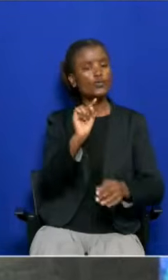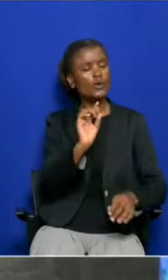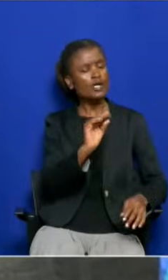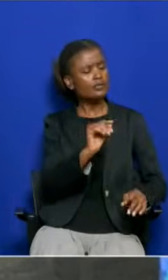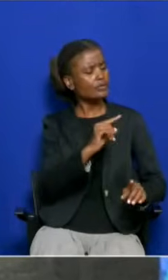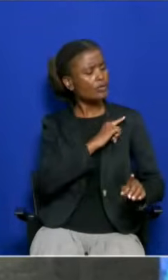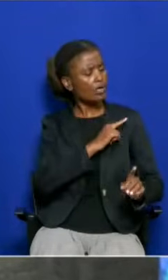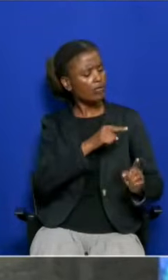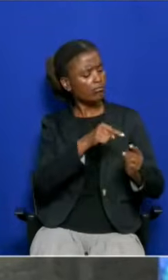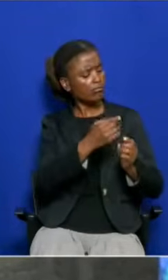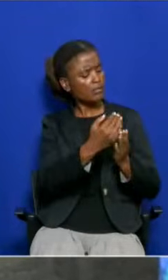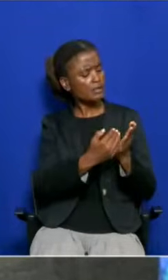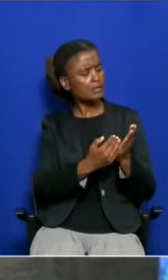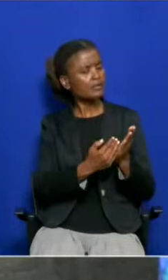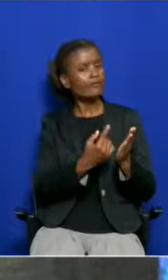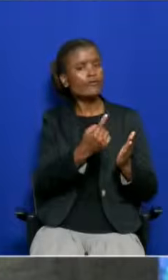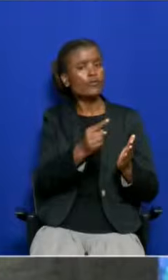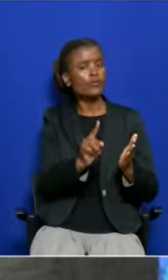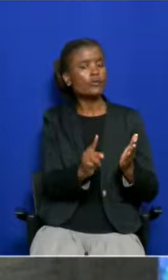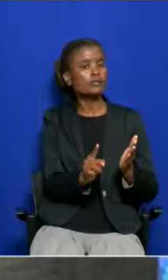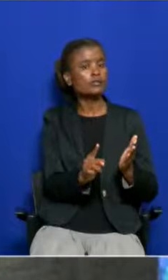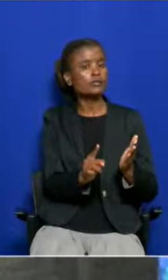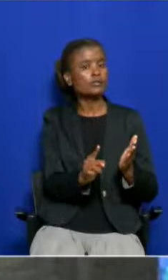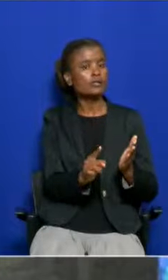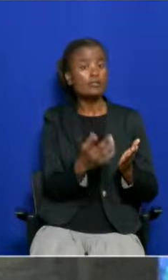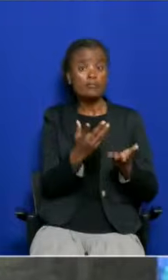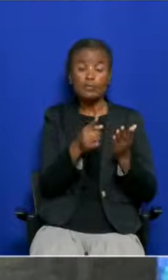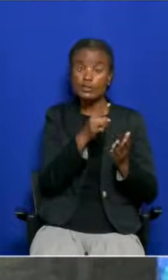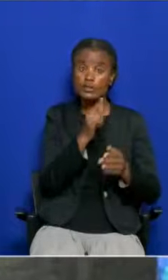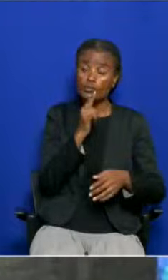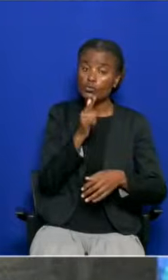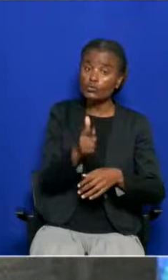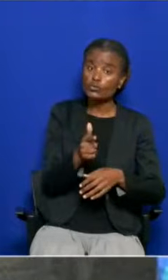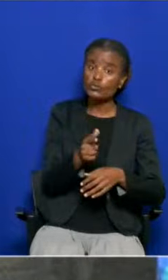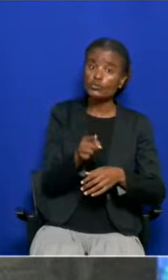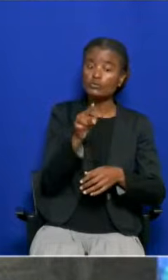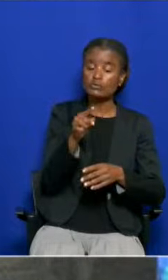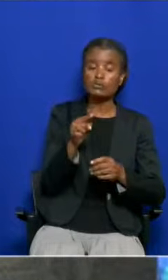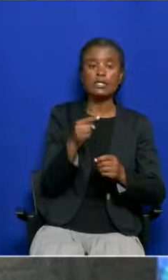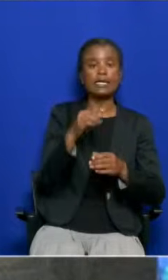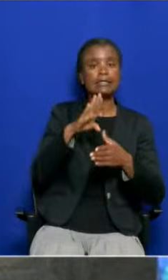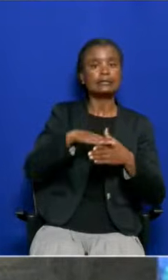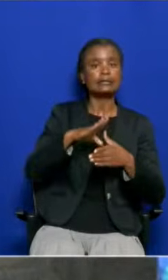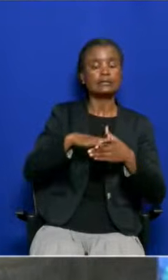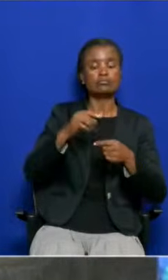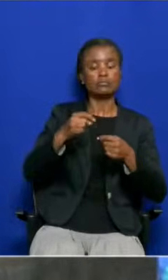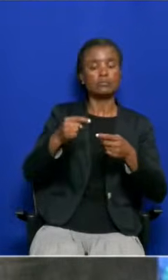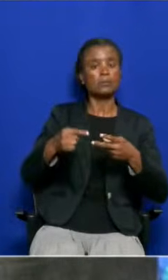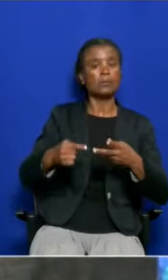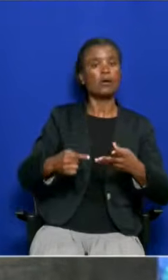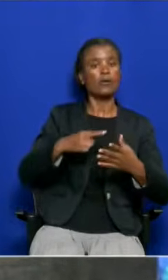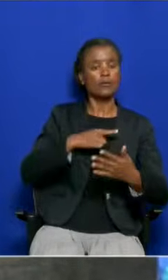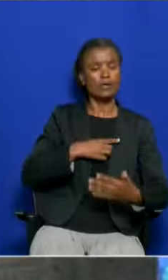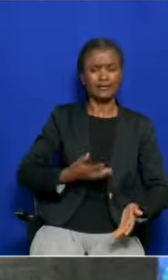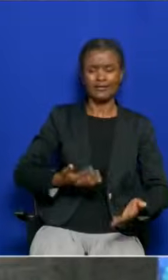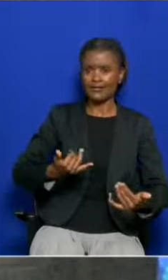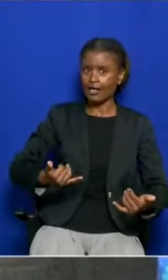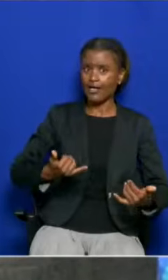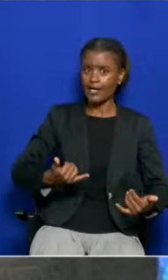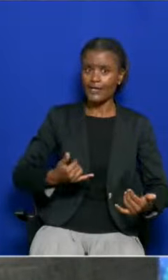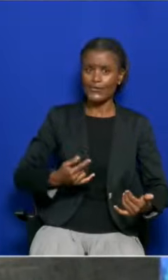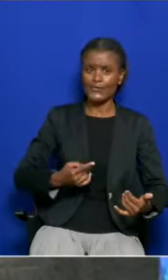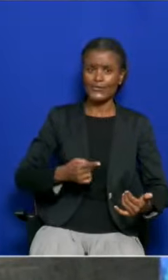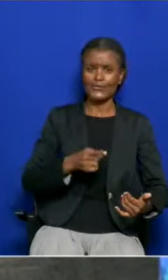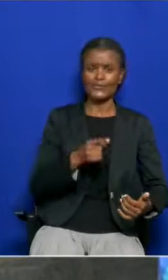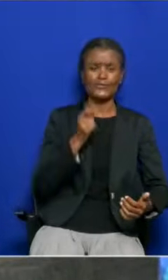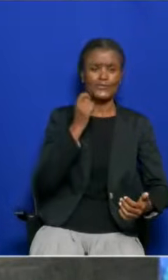for ABC reason. And it's just not believable that he just sent it